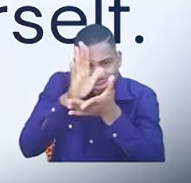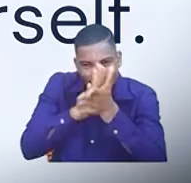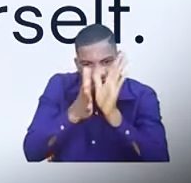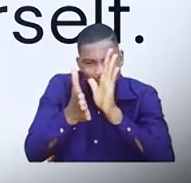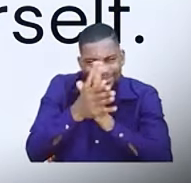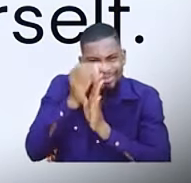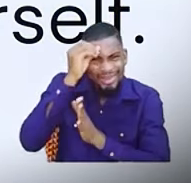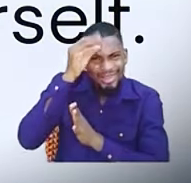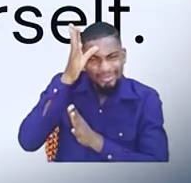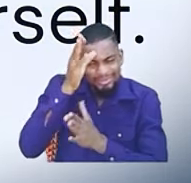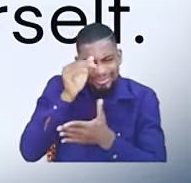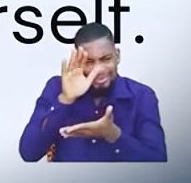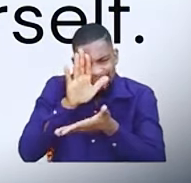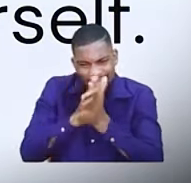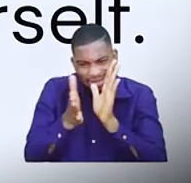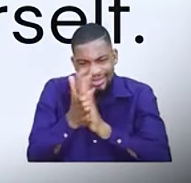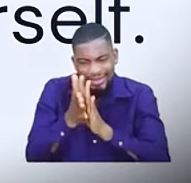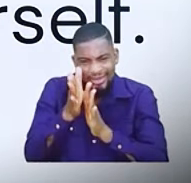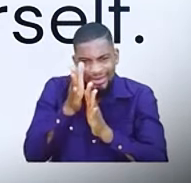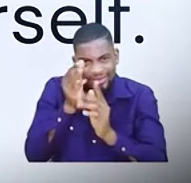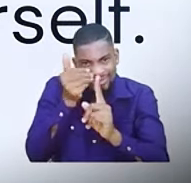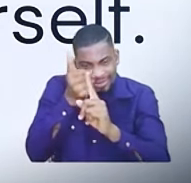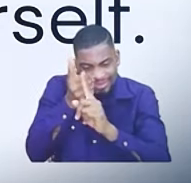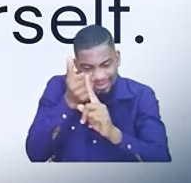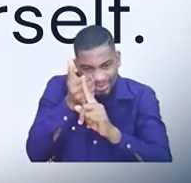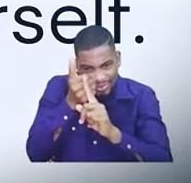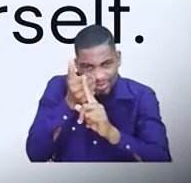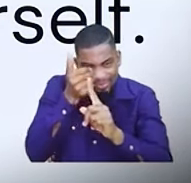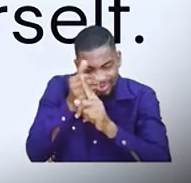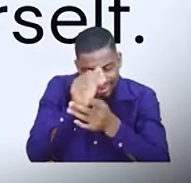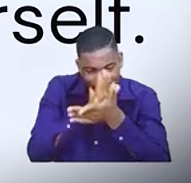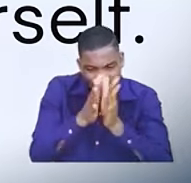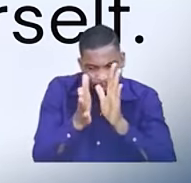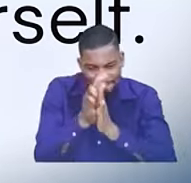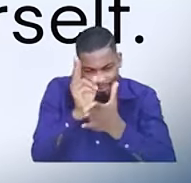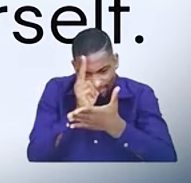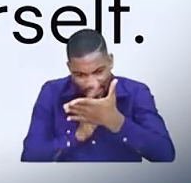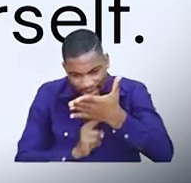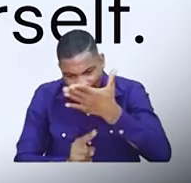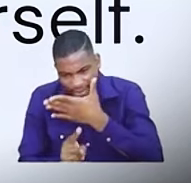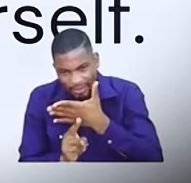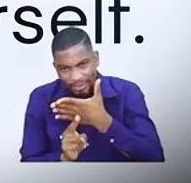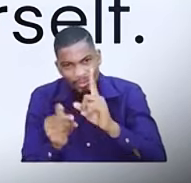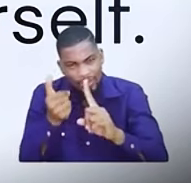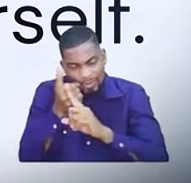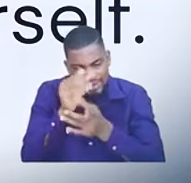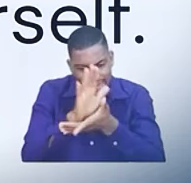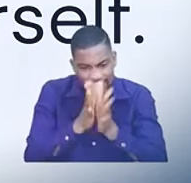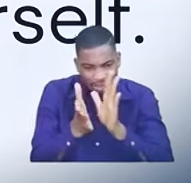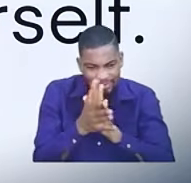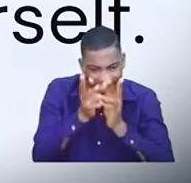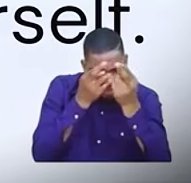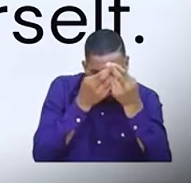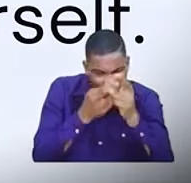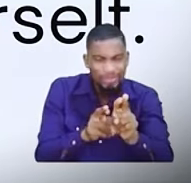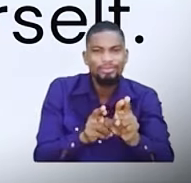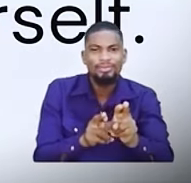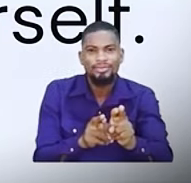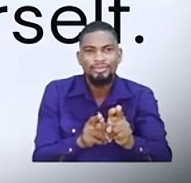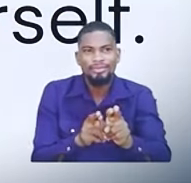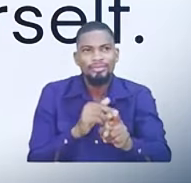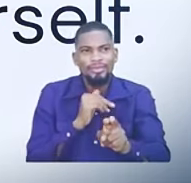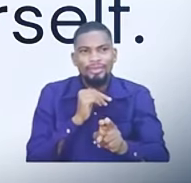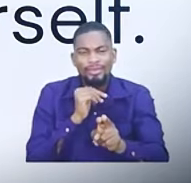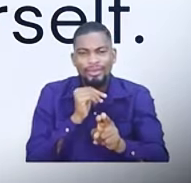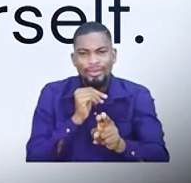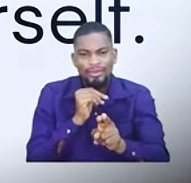Be diligent yourself. Do not look for the fear of God in people so that you can become their friends. Let the fear of God